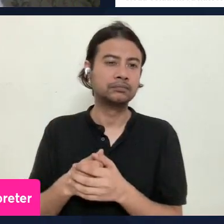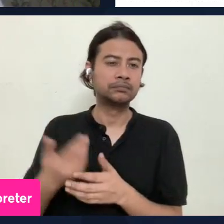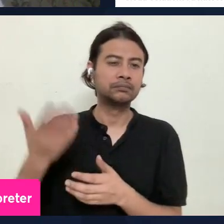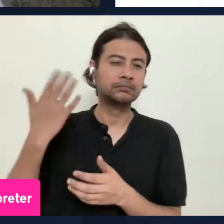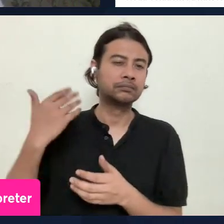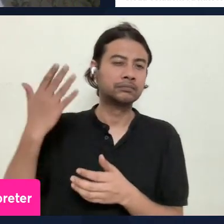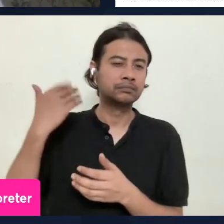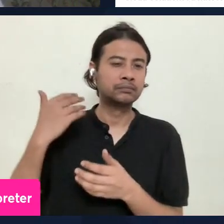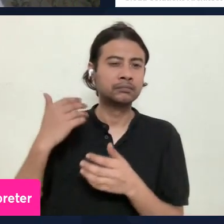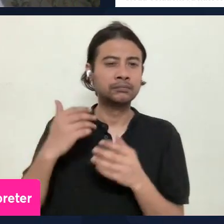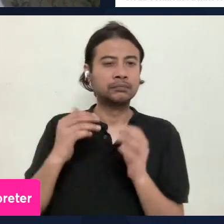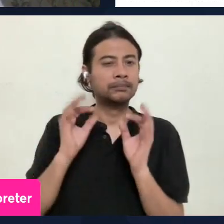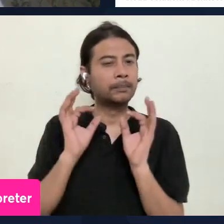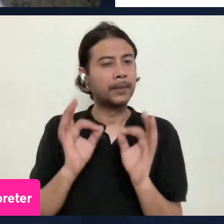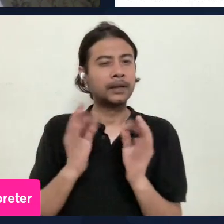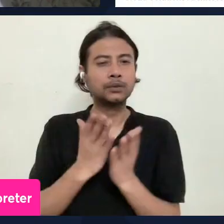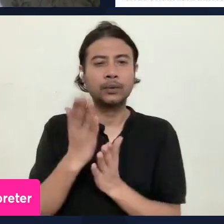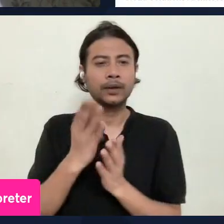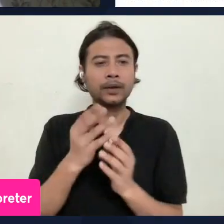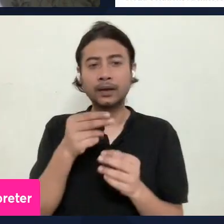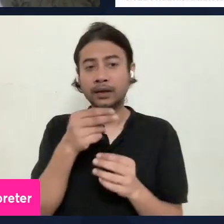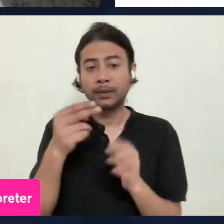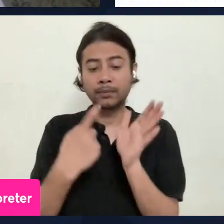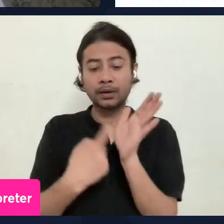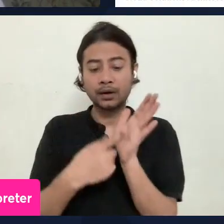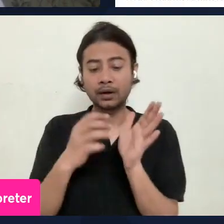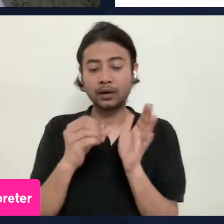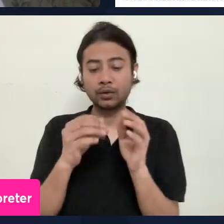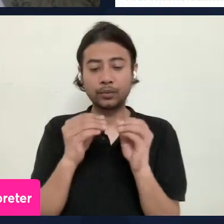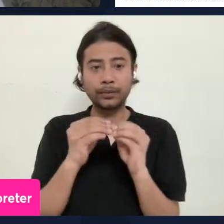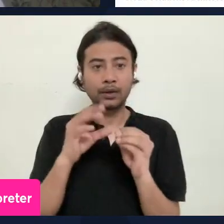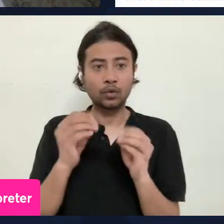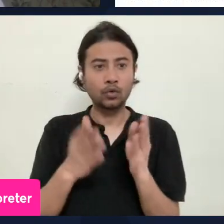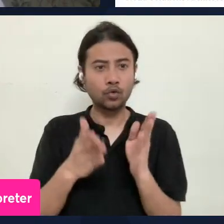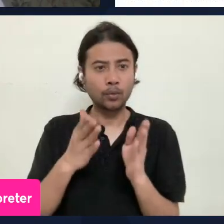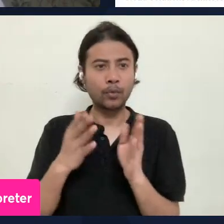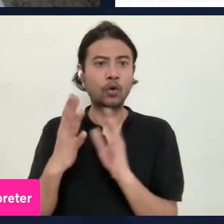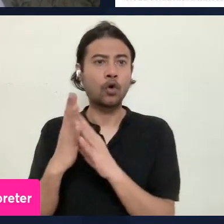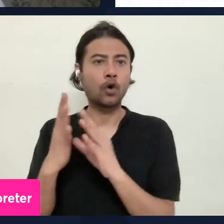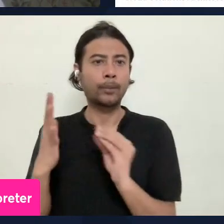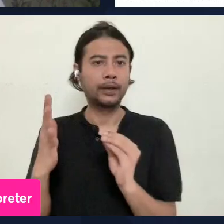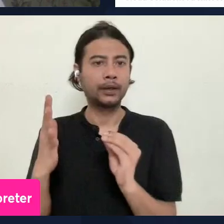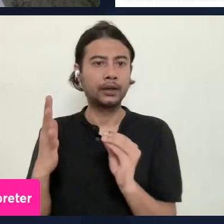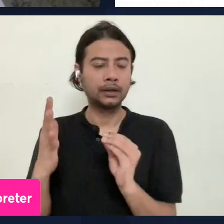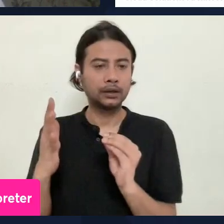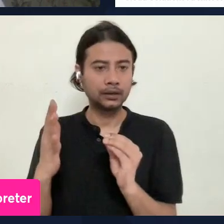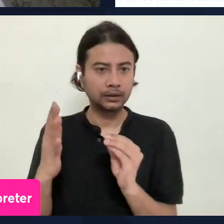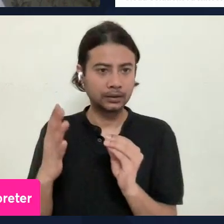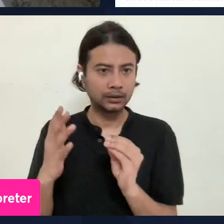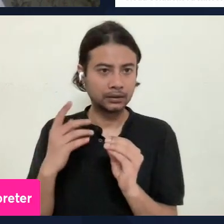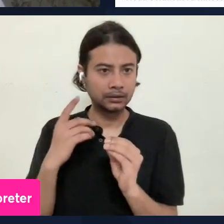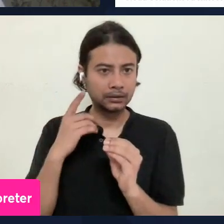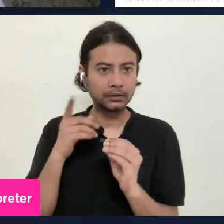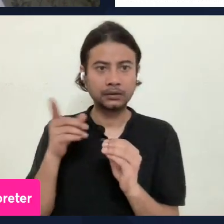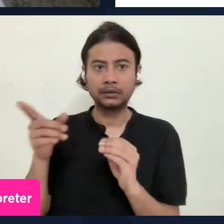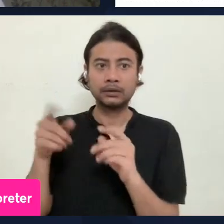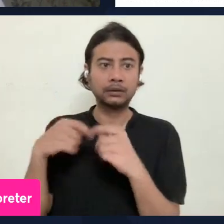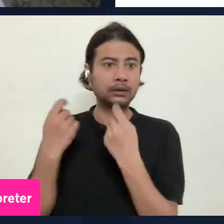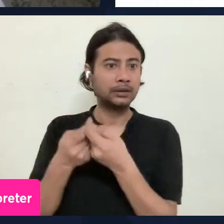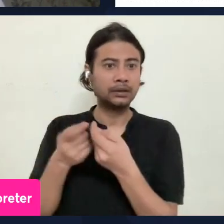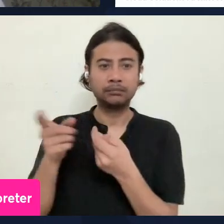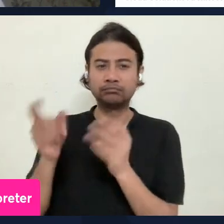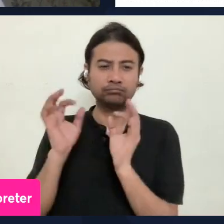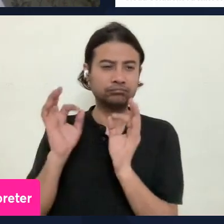robocopy. And they actually, these guys, they were great to work with. Great team of people there, very knowledgeable,